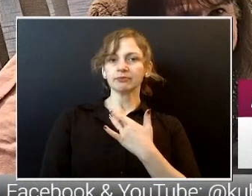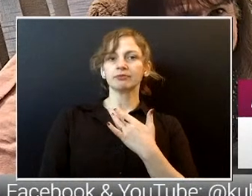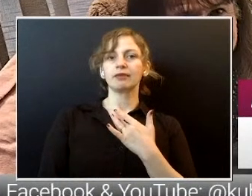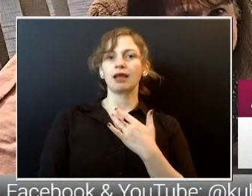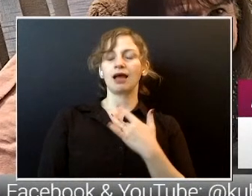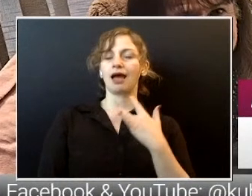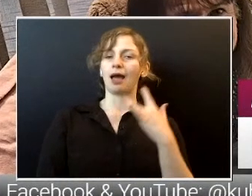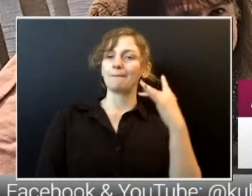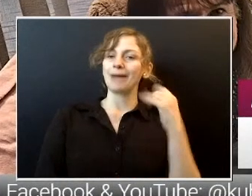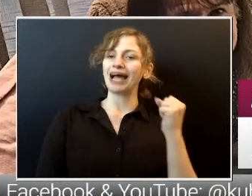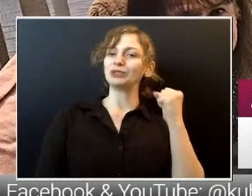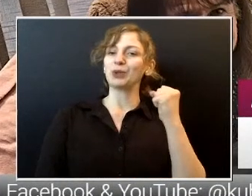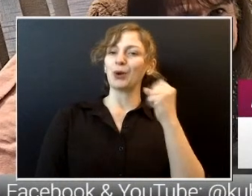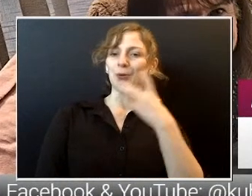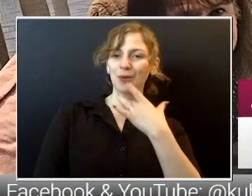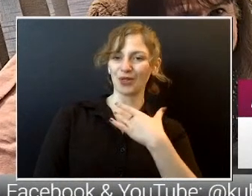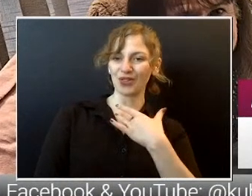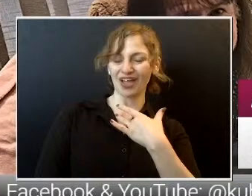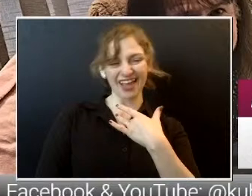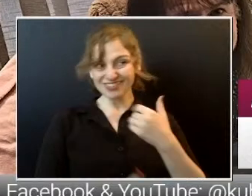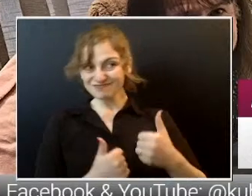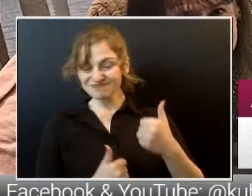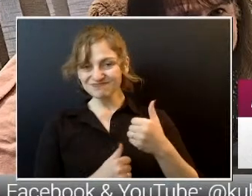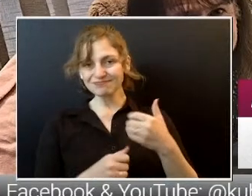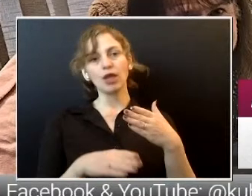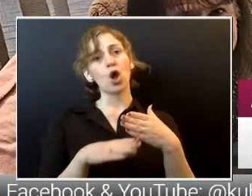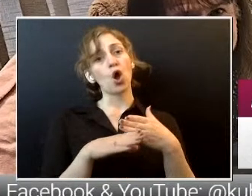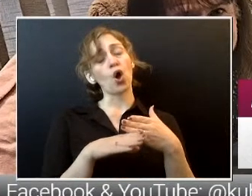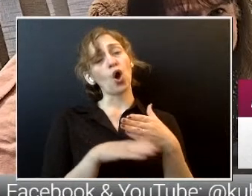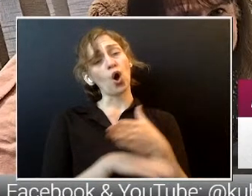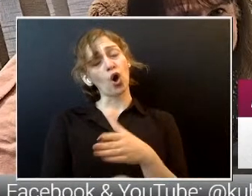what milestone? Well, it's over 30 and less than 80. How about